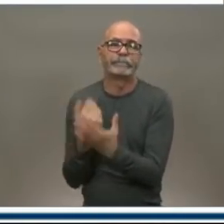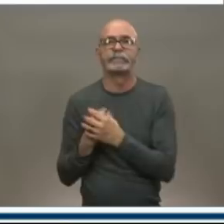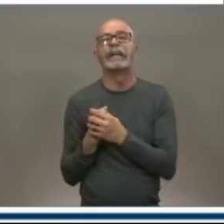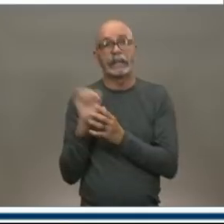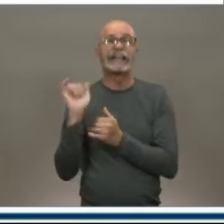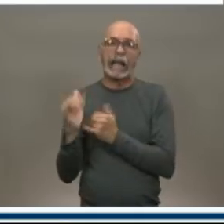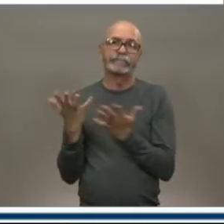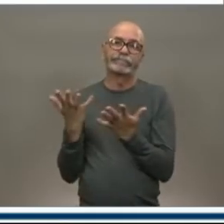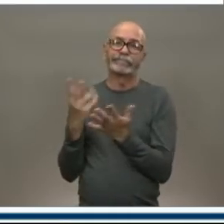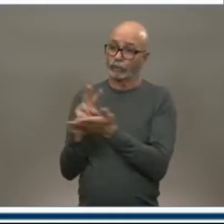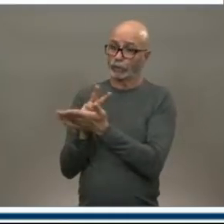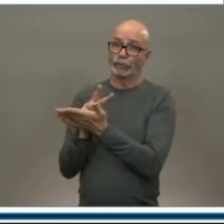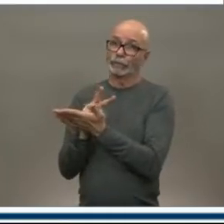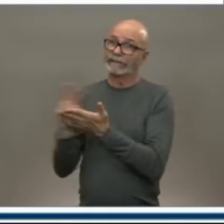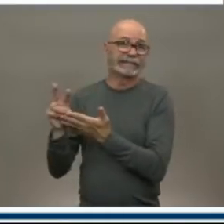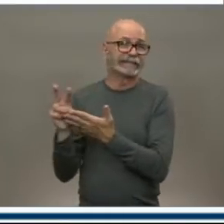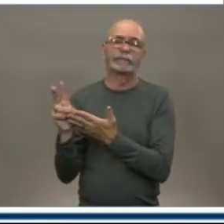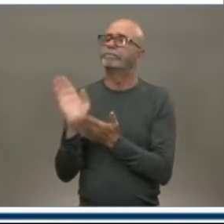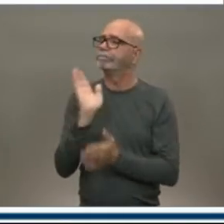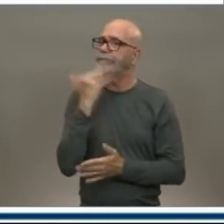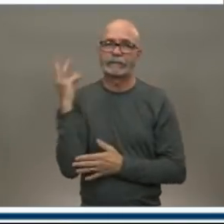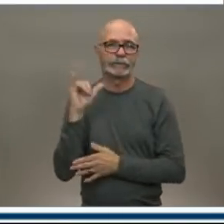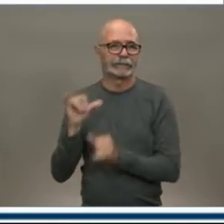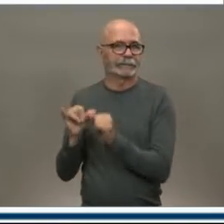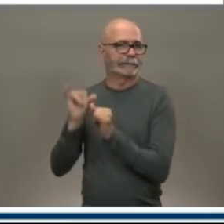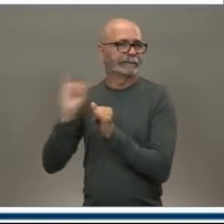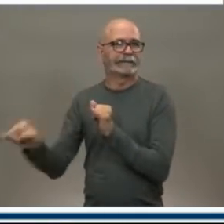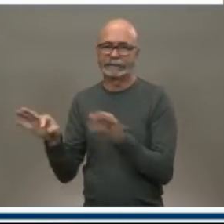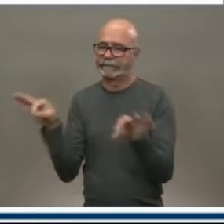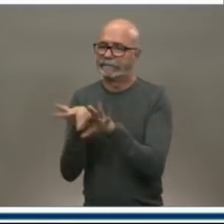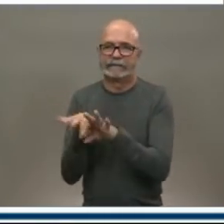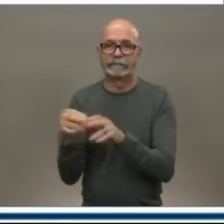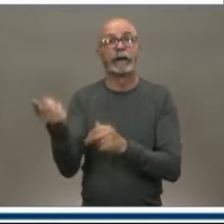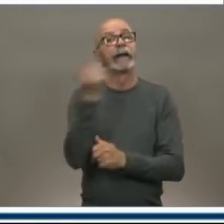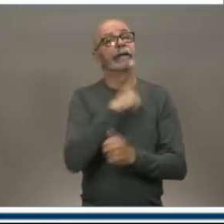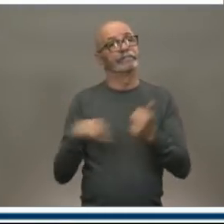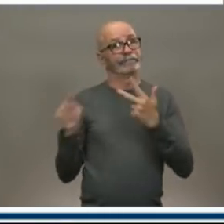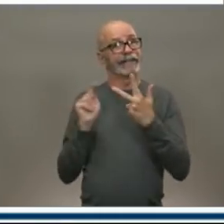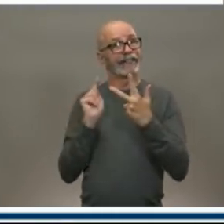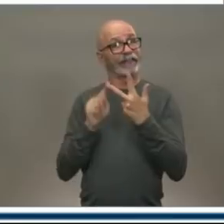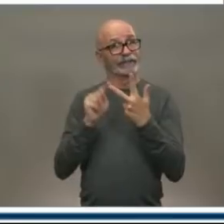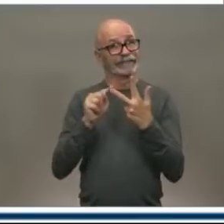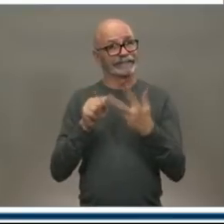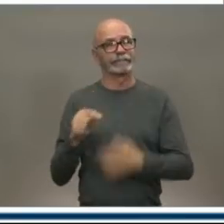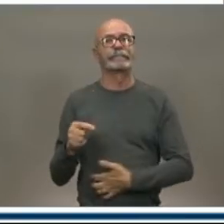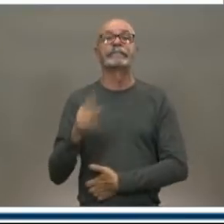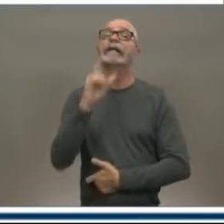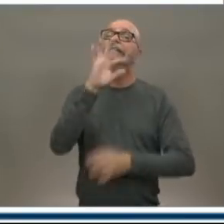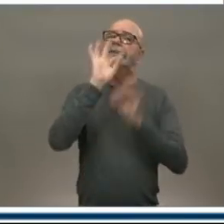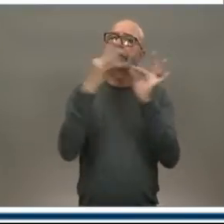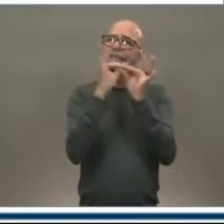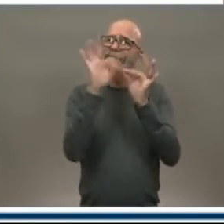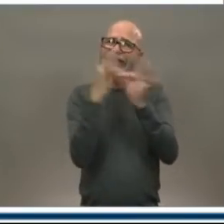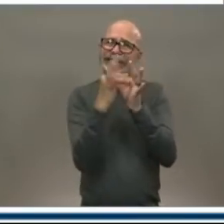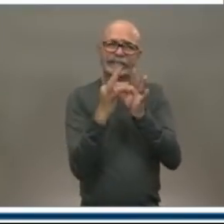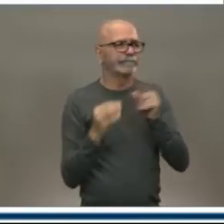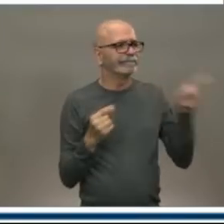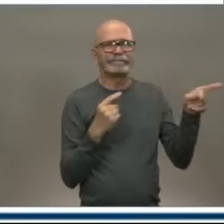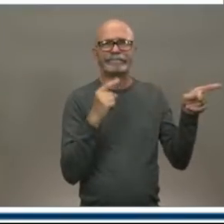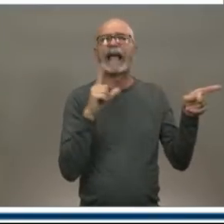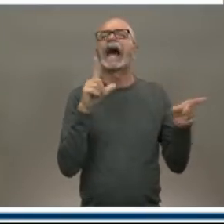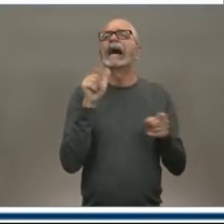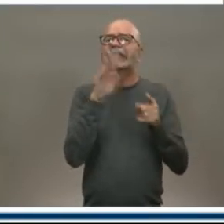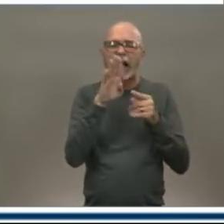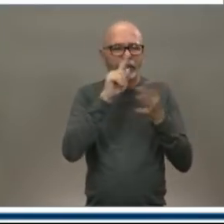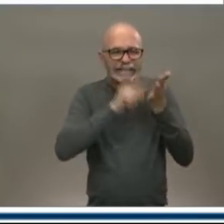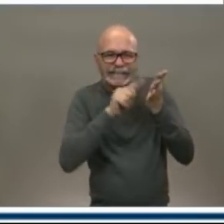play a very important role. And the third piece of this is really the testing and the public health follow-up. And as you've heard me and the Premier talk